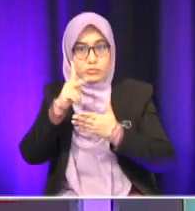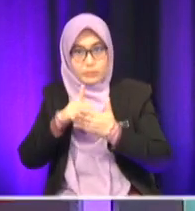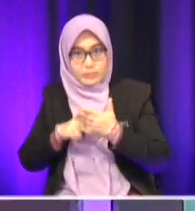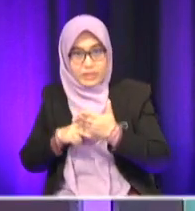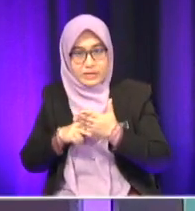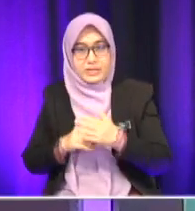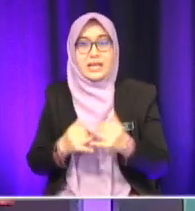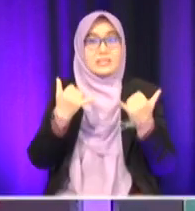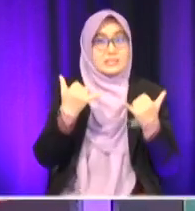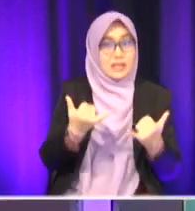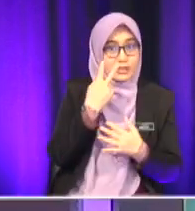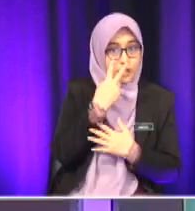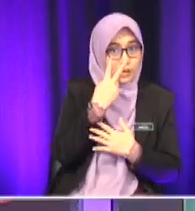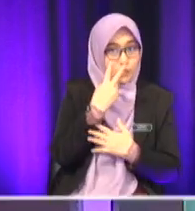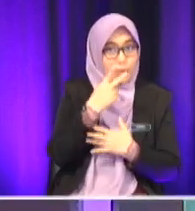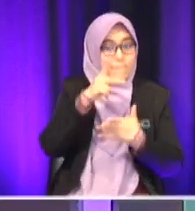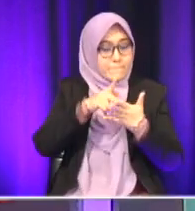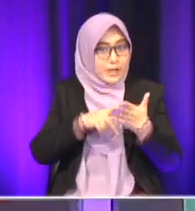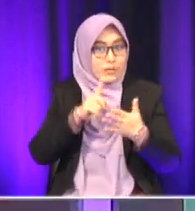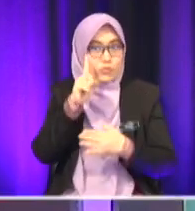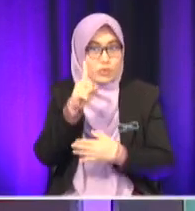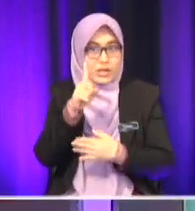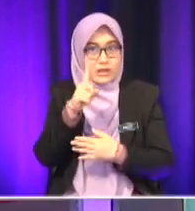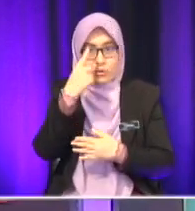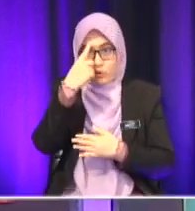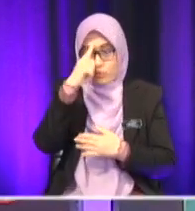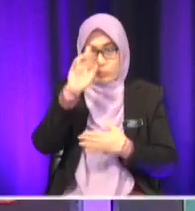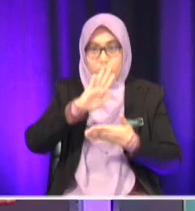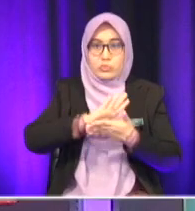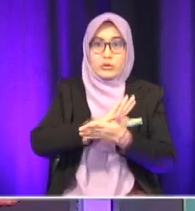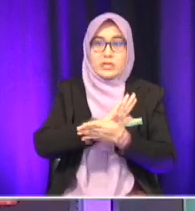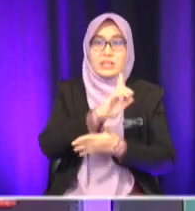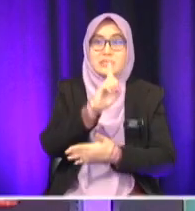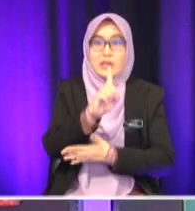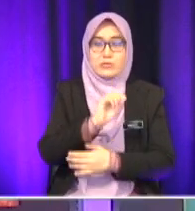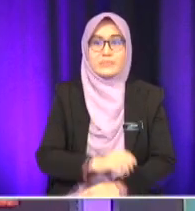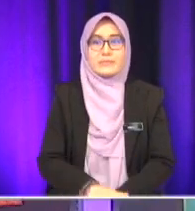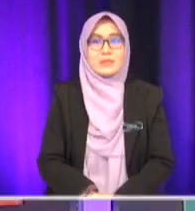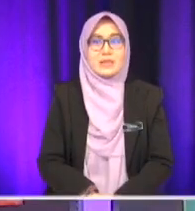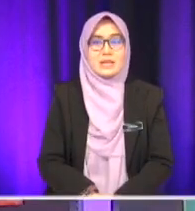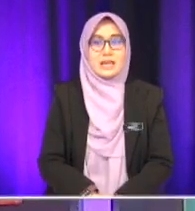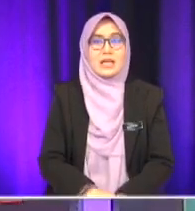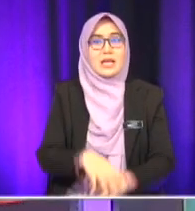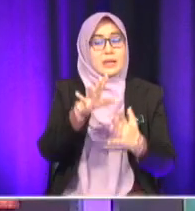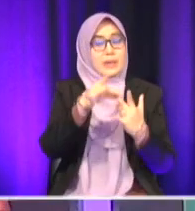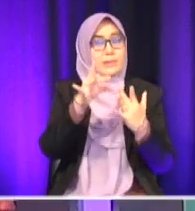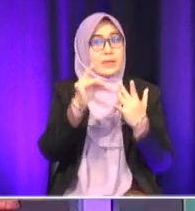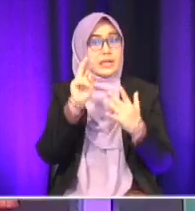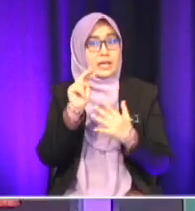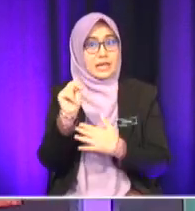the paper. Part 1 of the paper is the multiple choice questions,